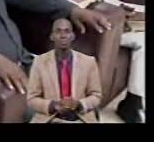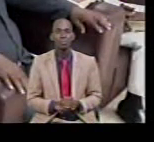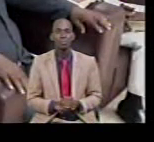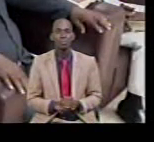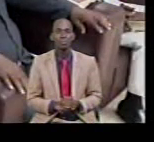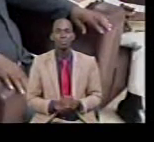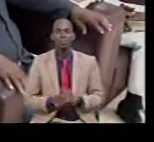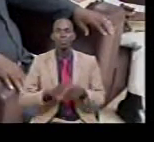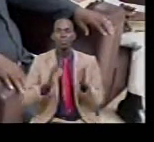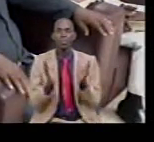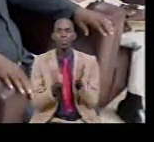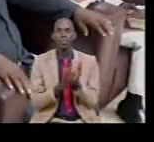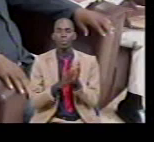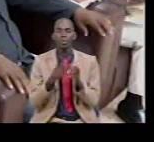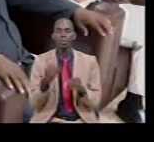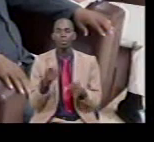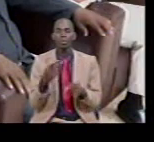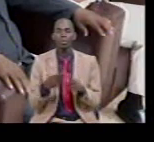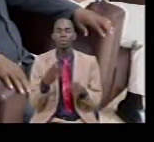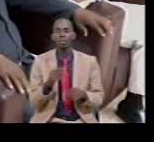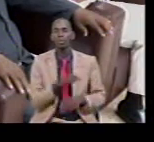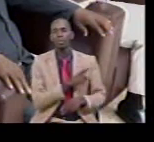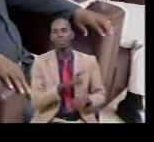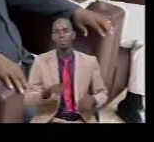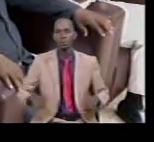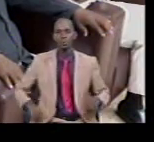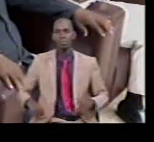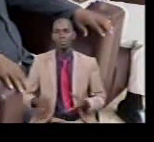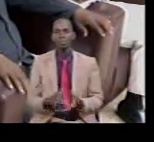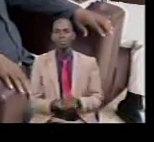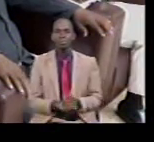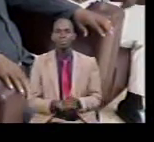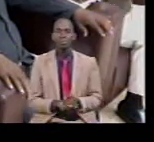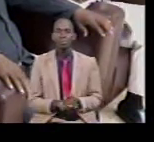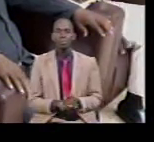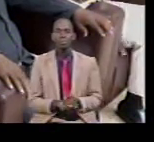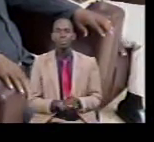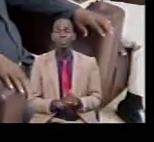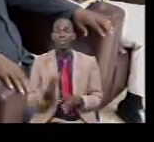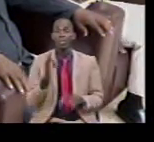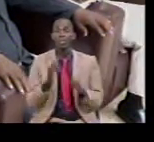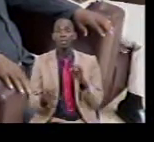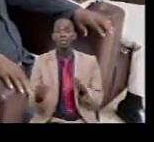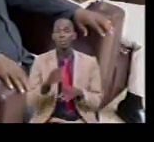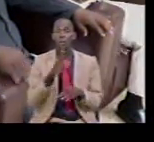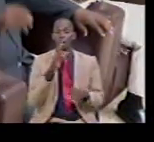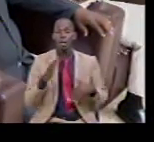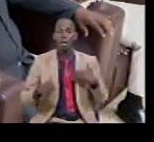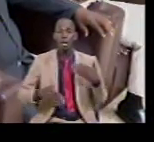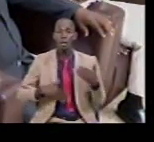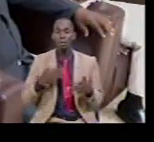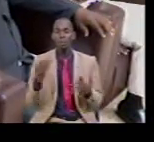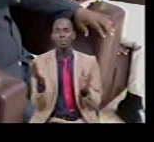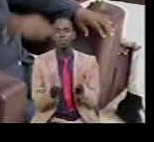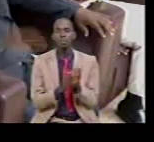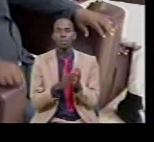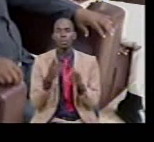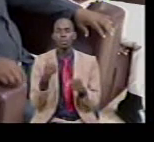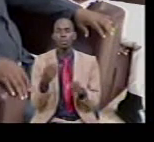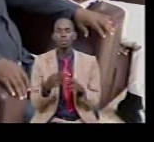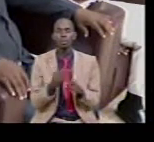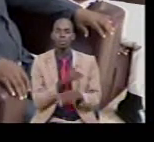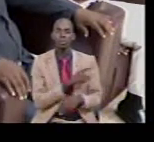Praise the name of the Lord. If you're happy, I praise the name of the Lord.